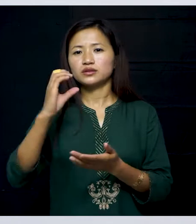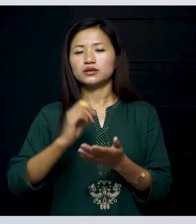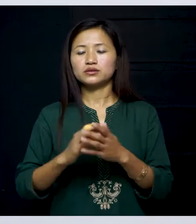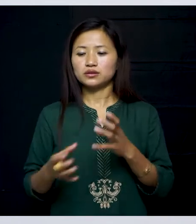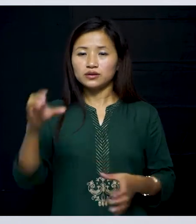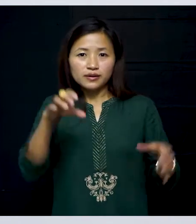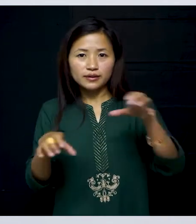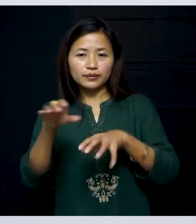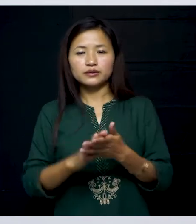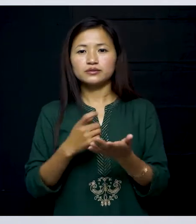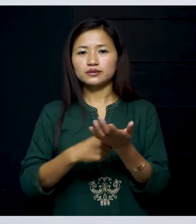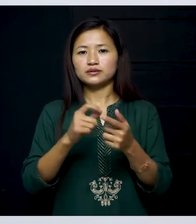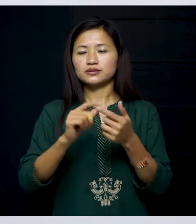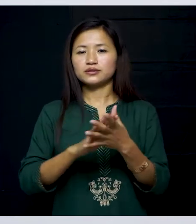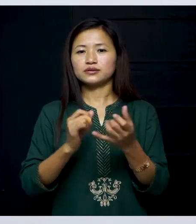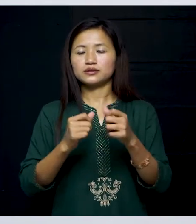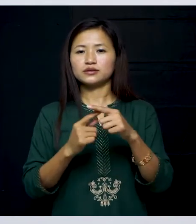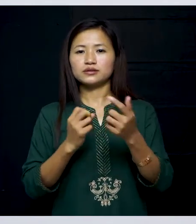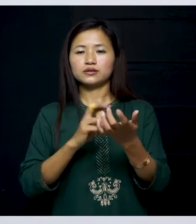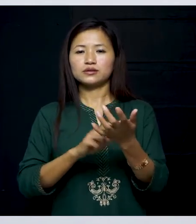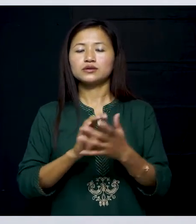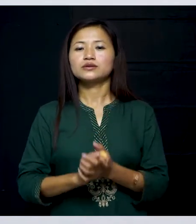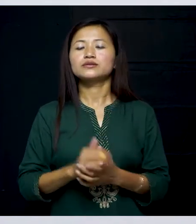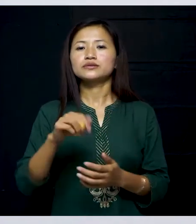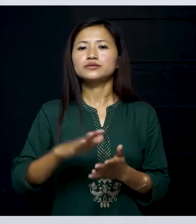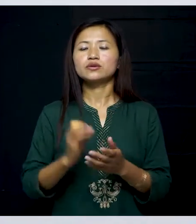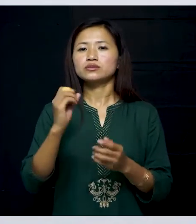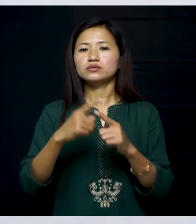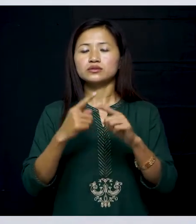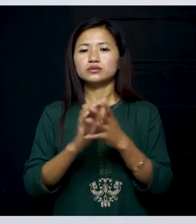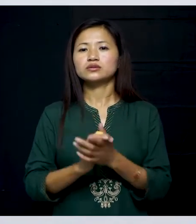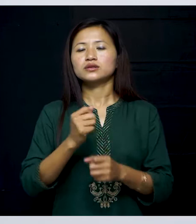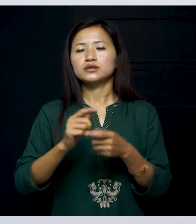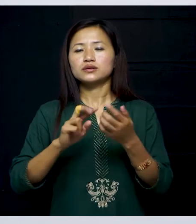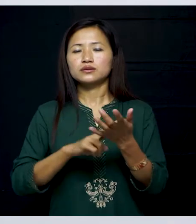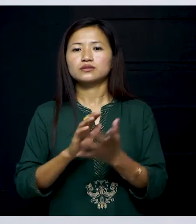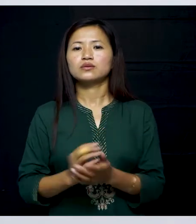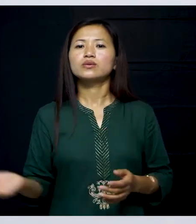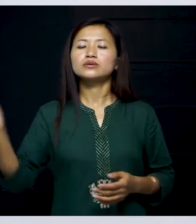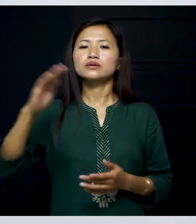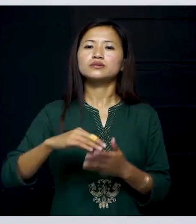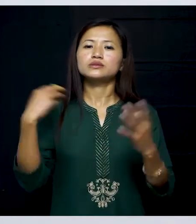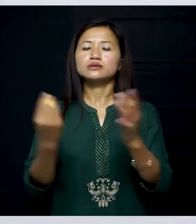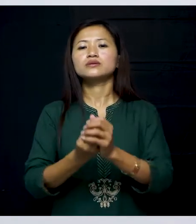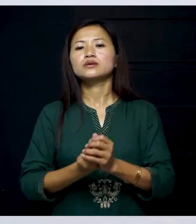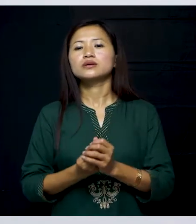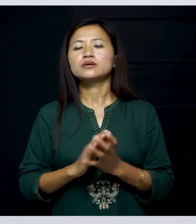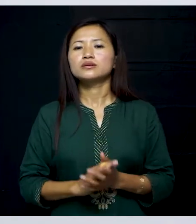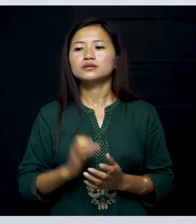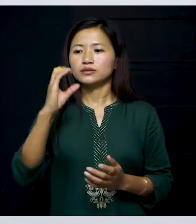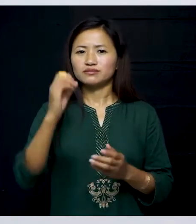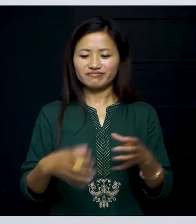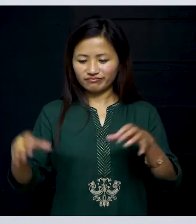reaction where oxygen, carbon, and hydrogen in the air comes together. When they come together, it is a